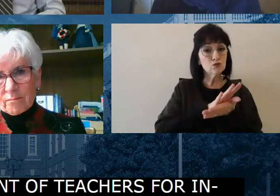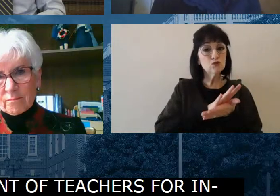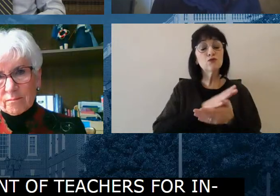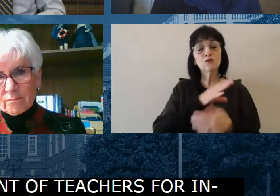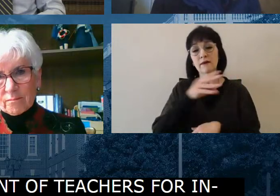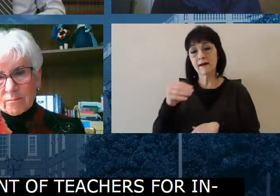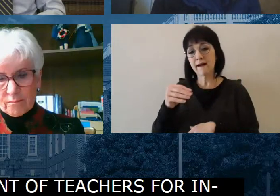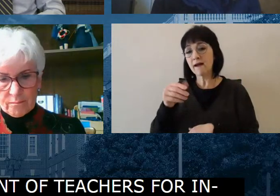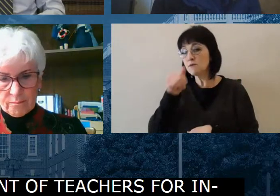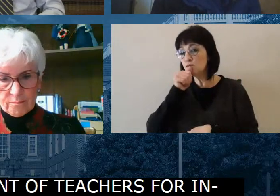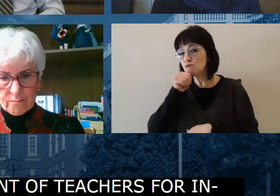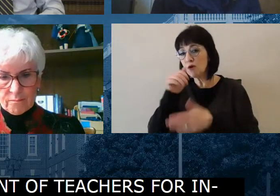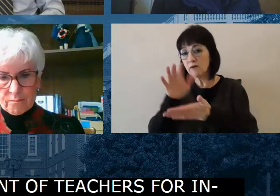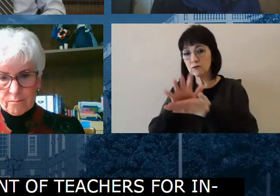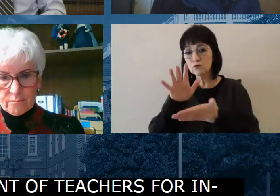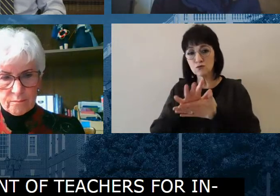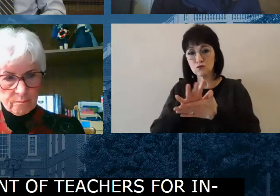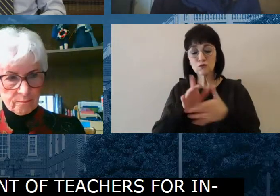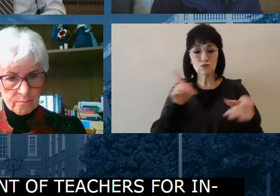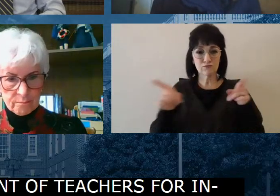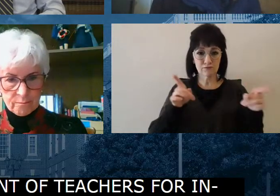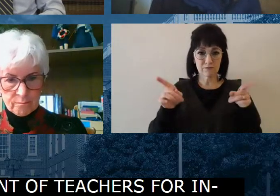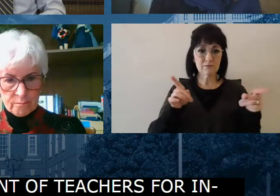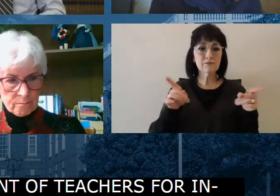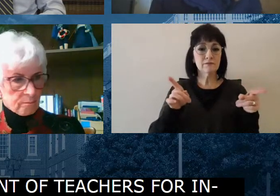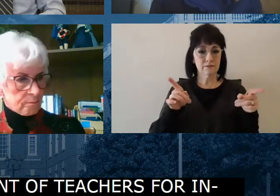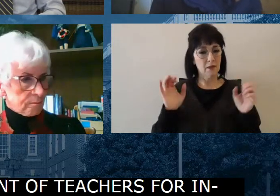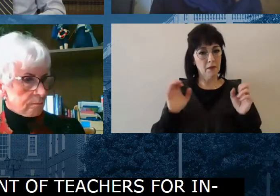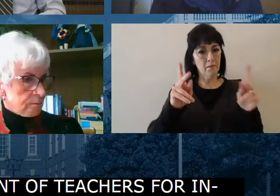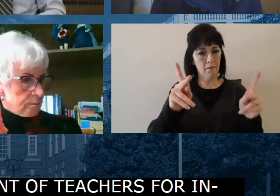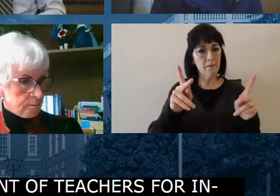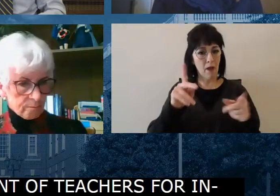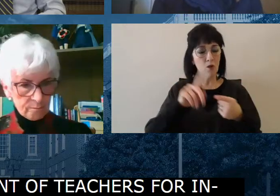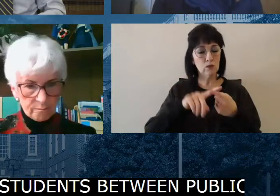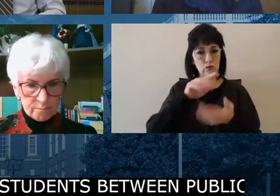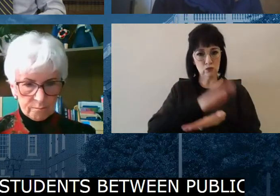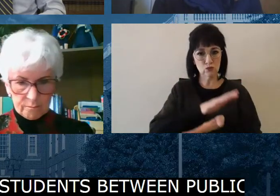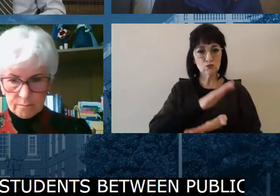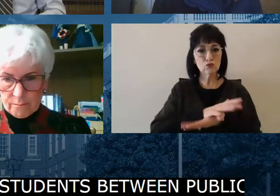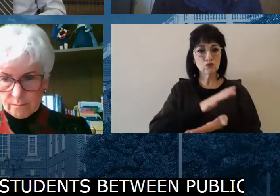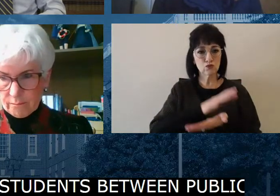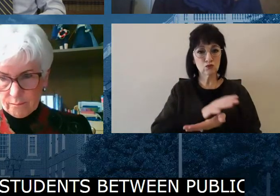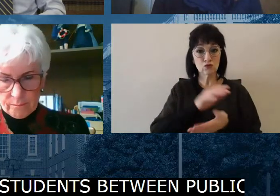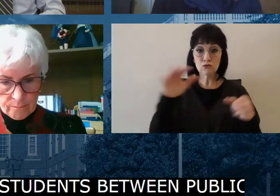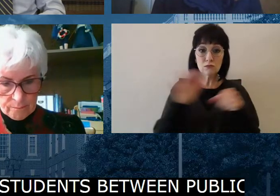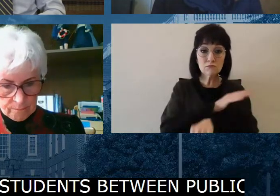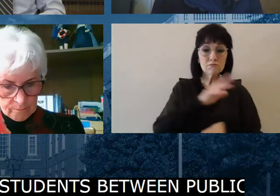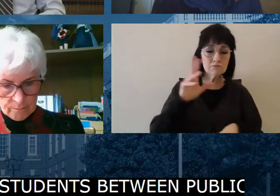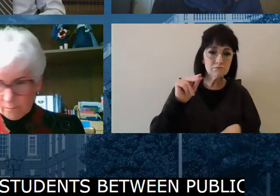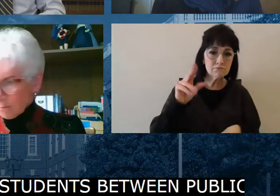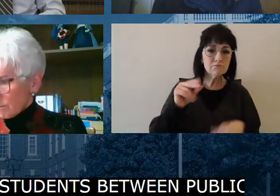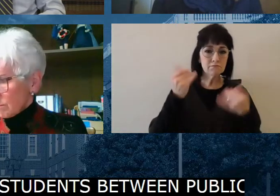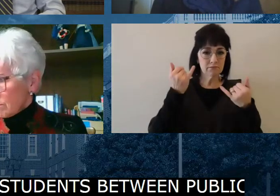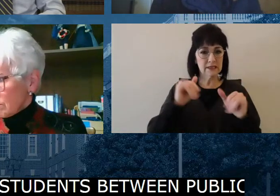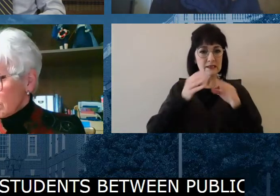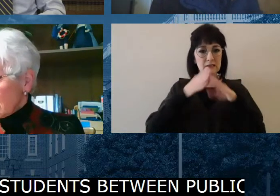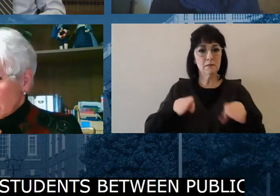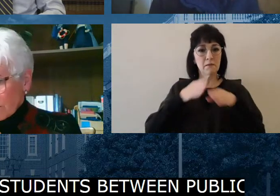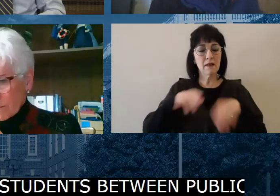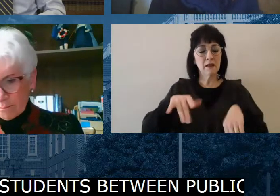the beginning. And Dr. Rattay is going to talk quite a bit about a really positive development, which is